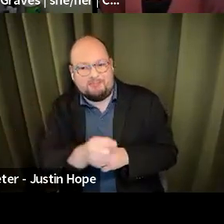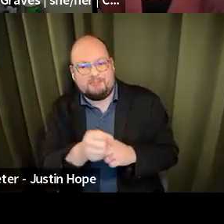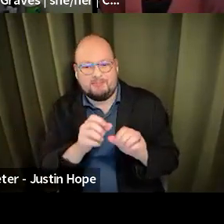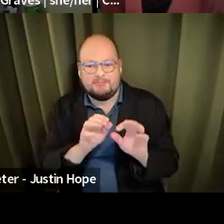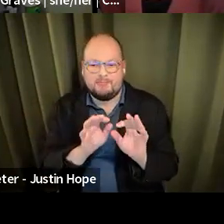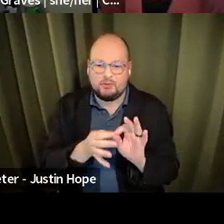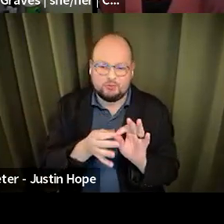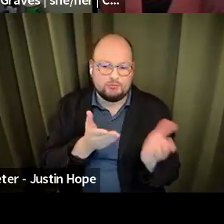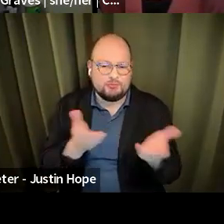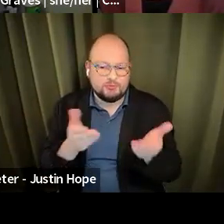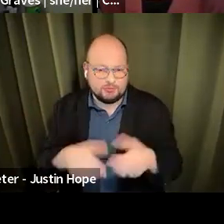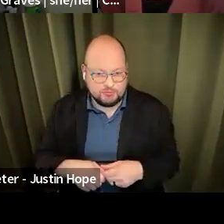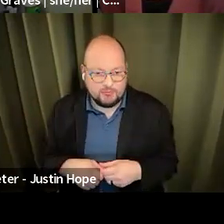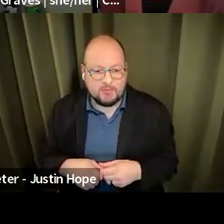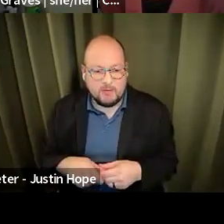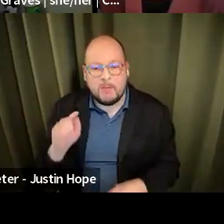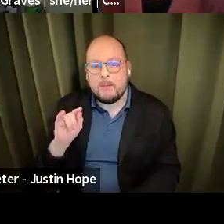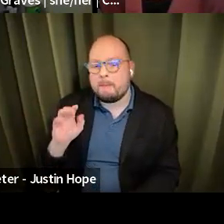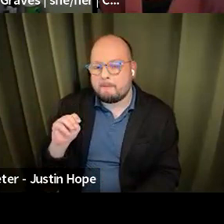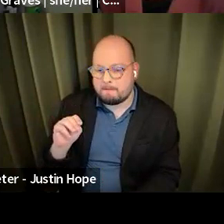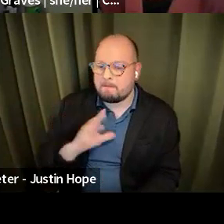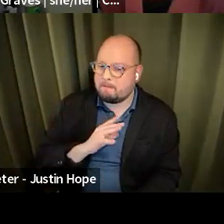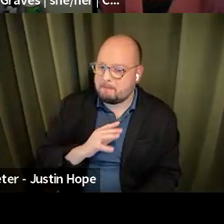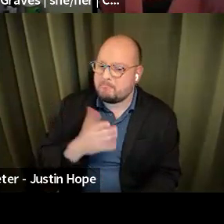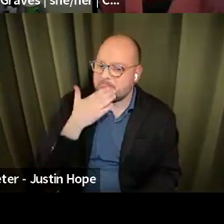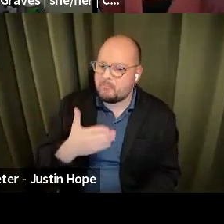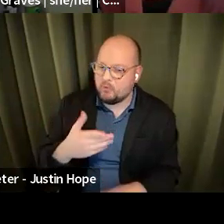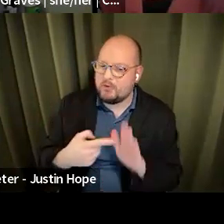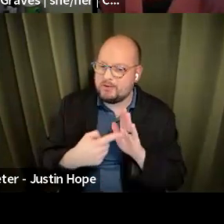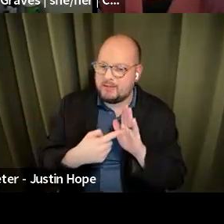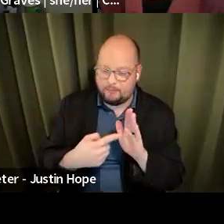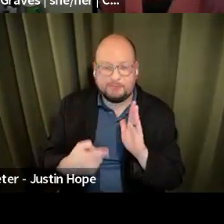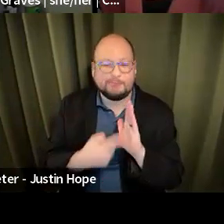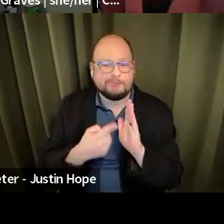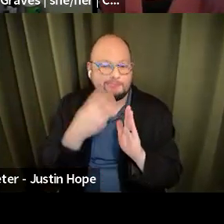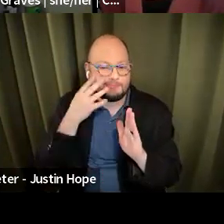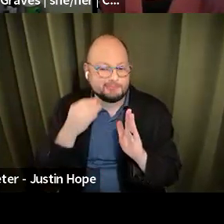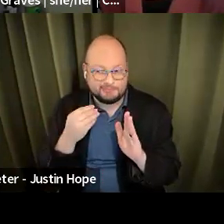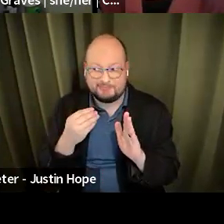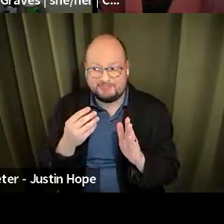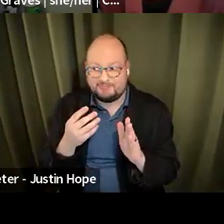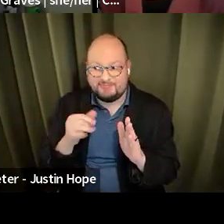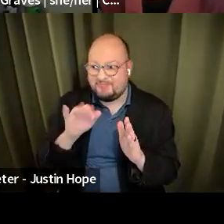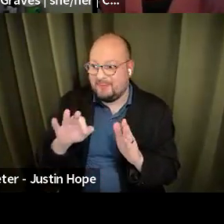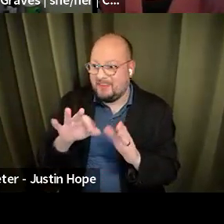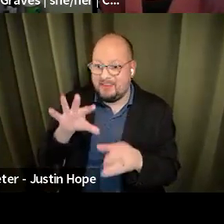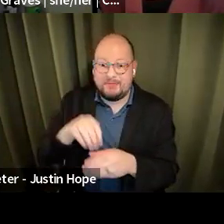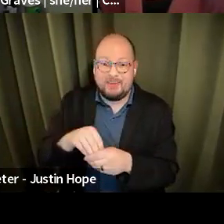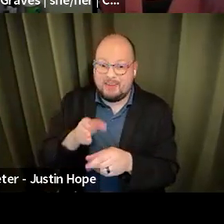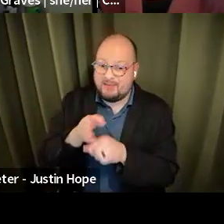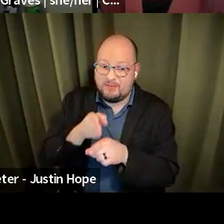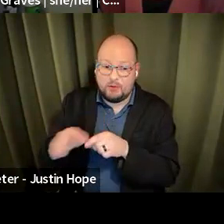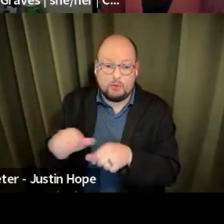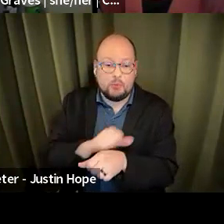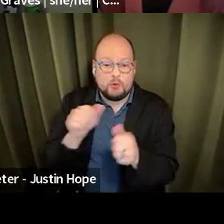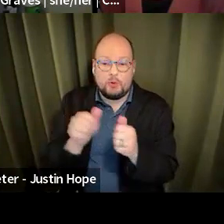Thanks, and that's such a great example, and we do come across it every once in a while. If you're not in the field, working with one of the